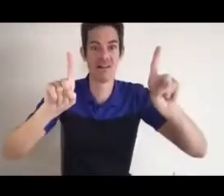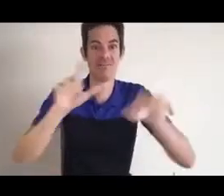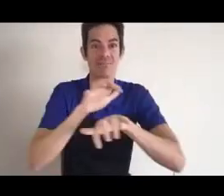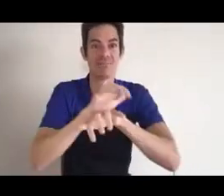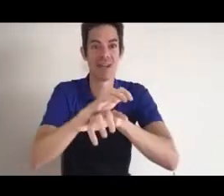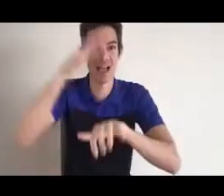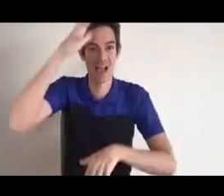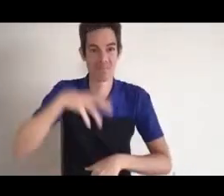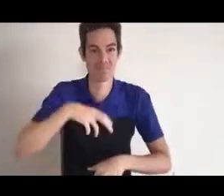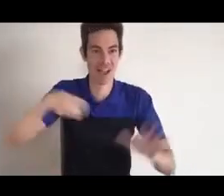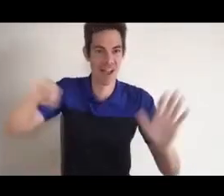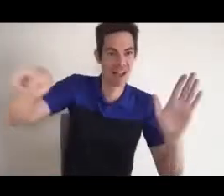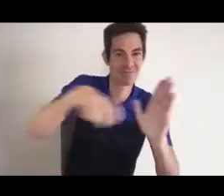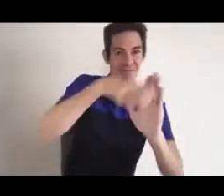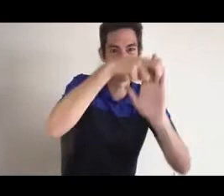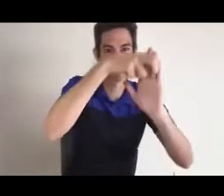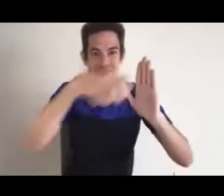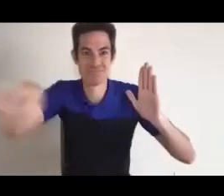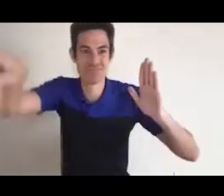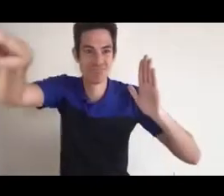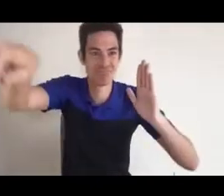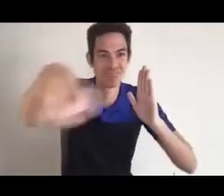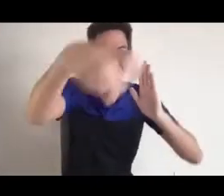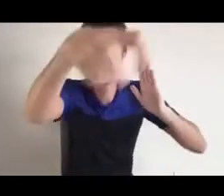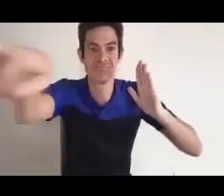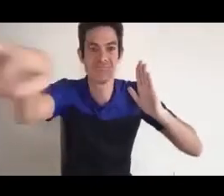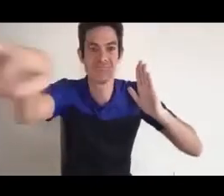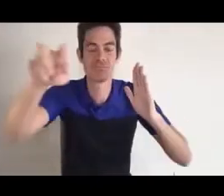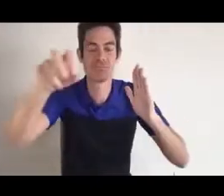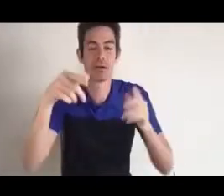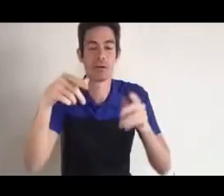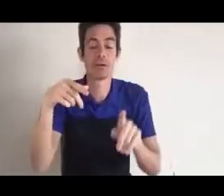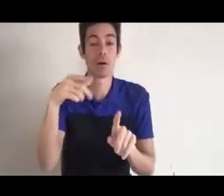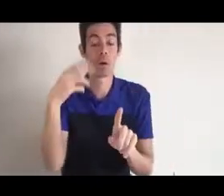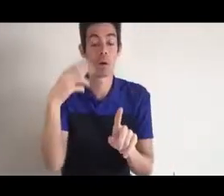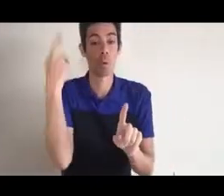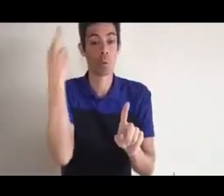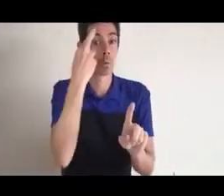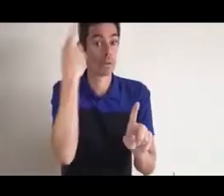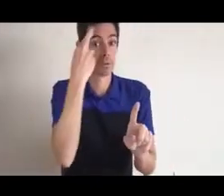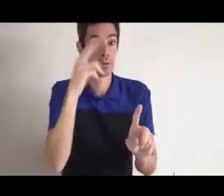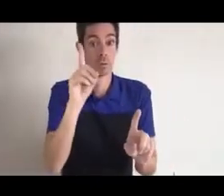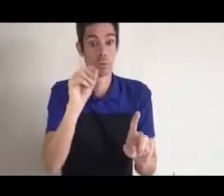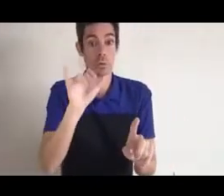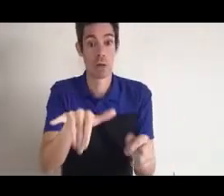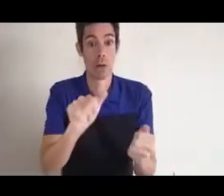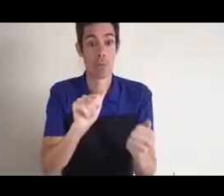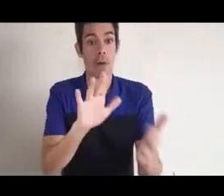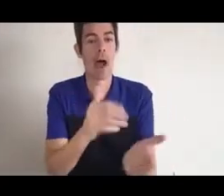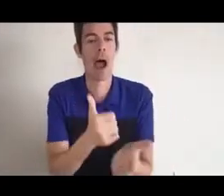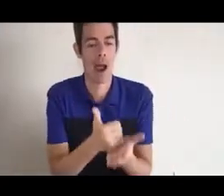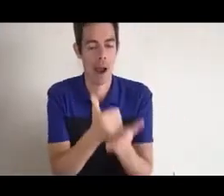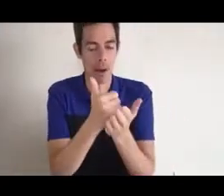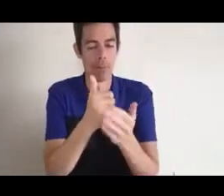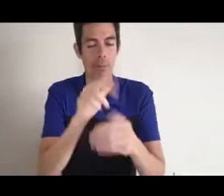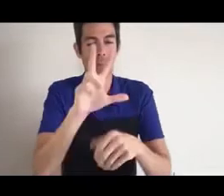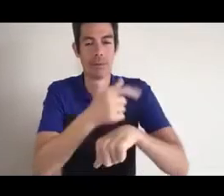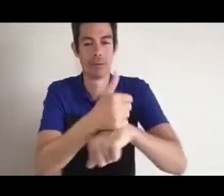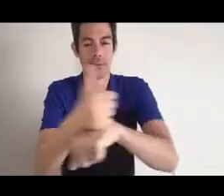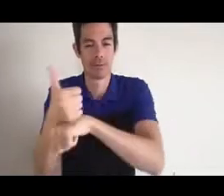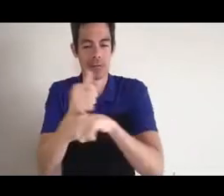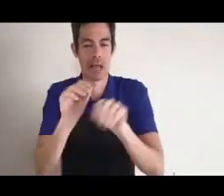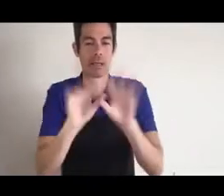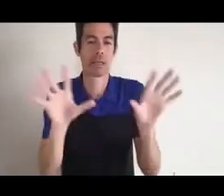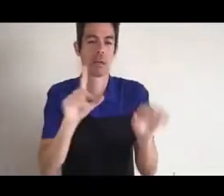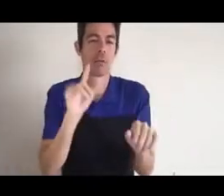those skyscrapers. Spider-Man swings through and around them. So the reason you use